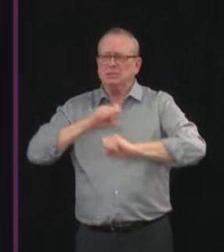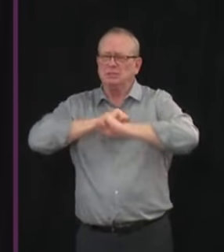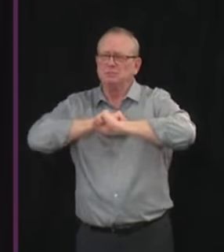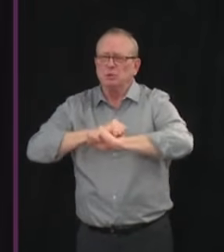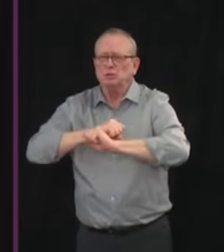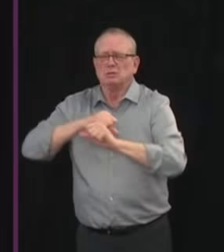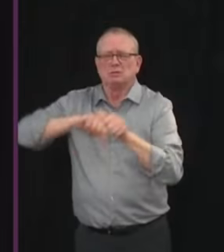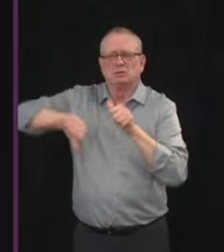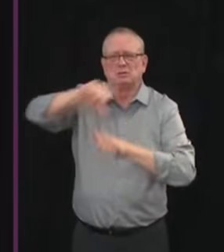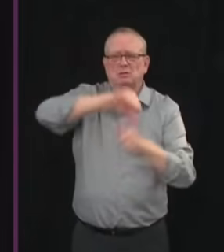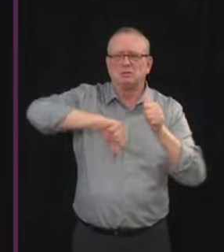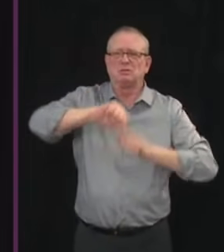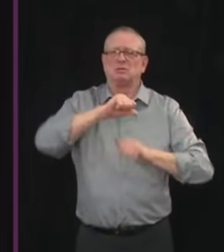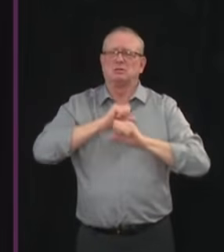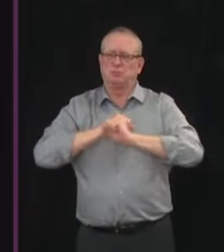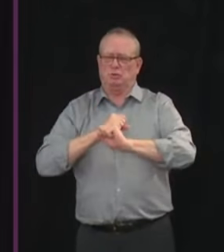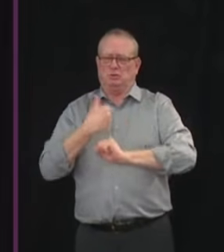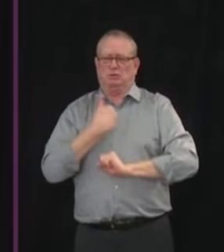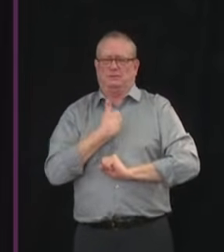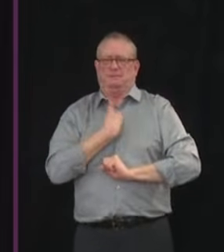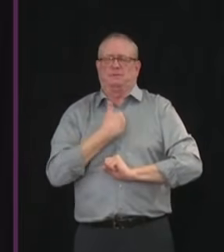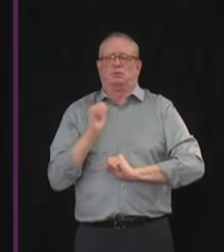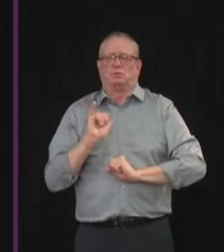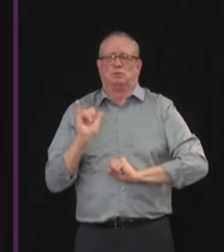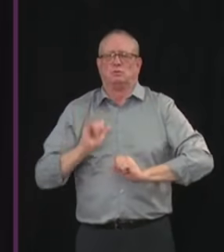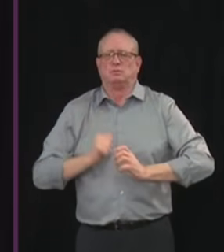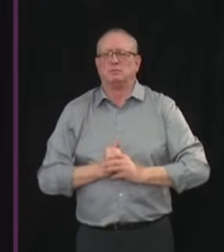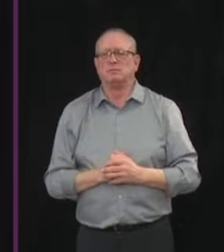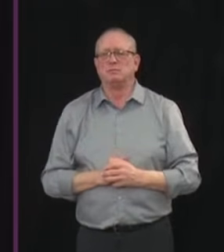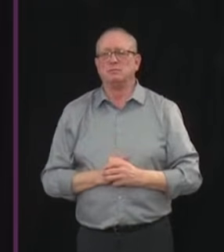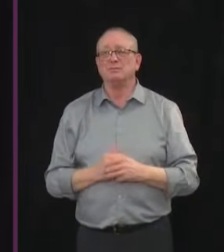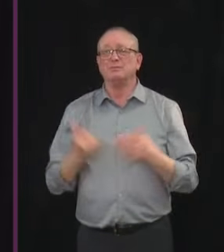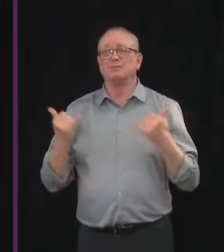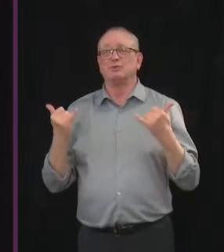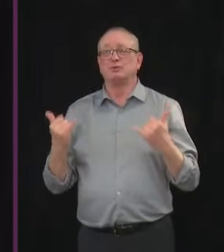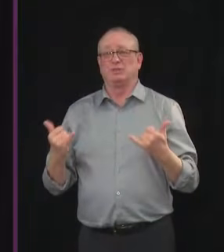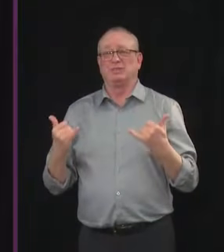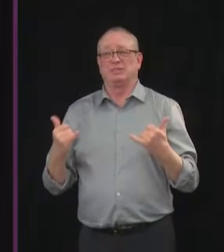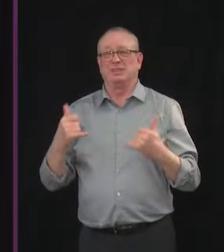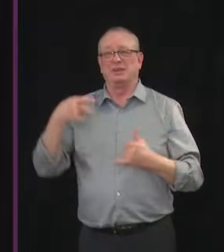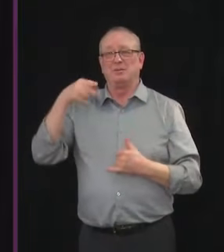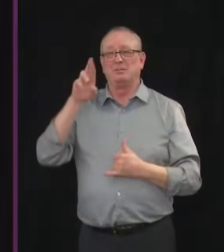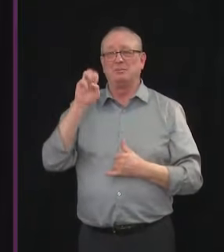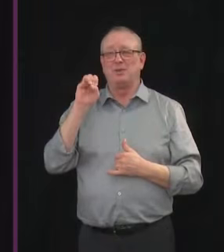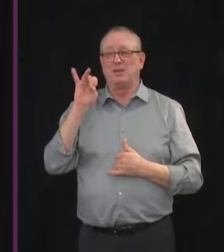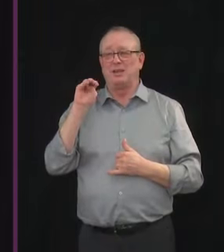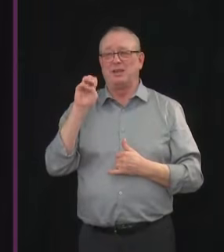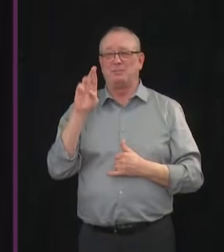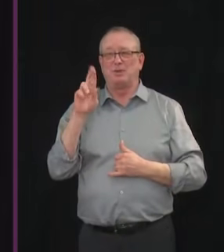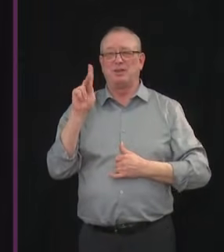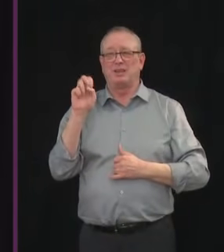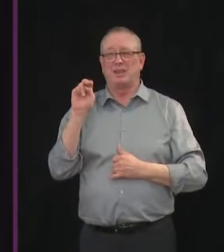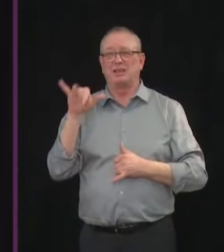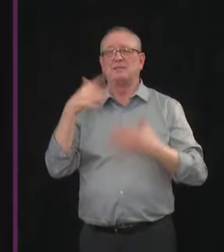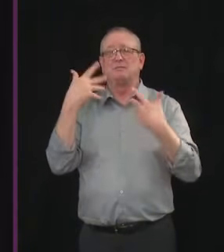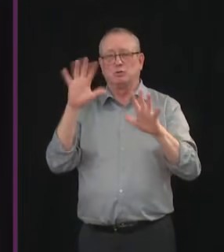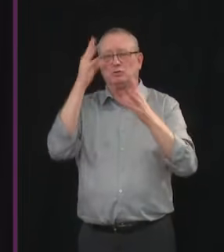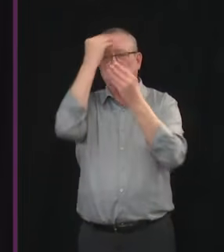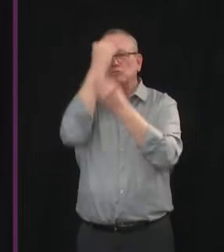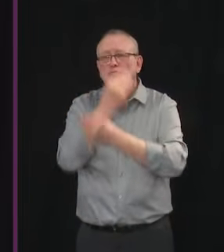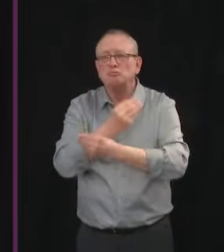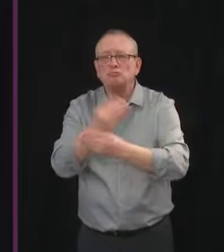Earlier today, the Premier noted that the first dose vaccinations have been provided to residents and staff at all